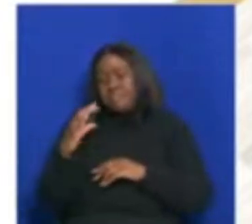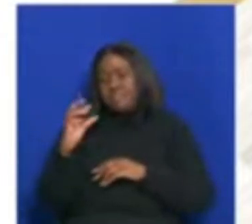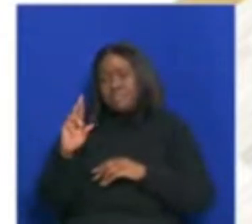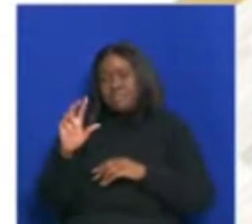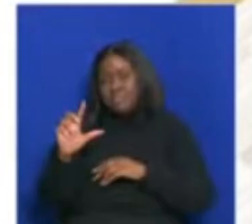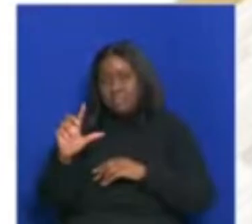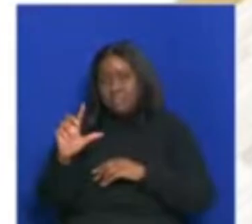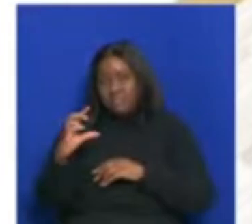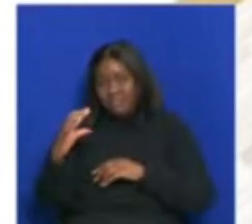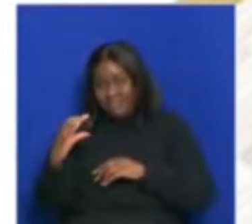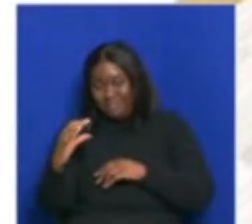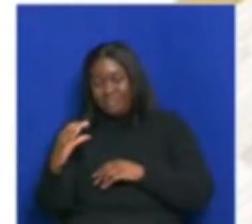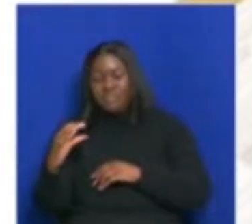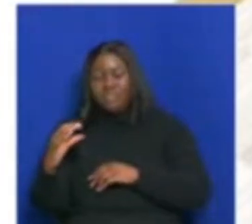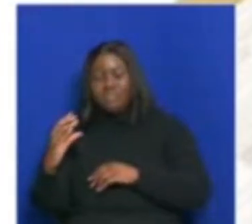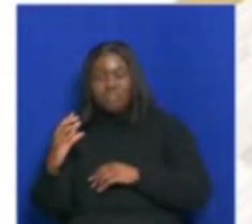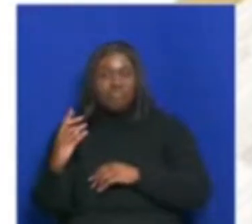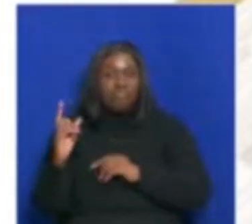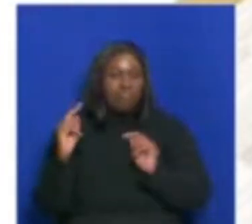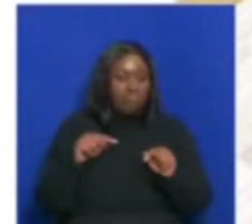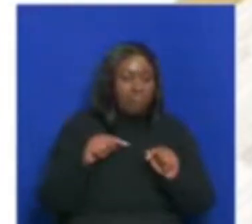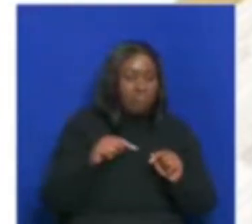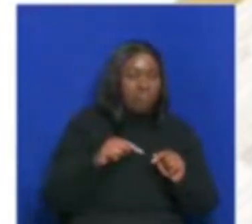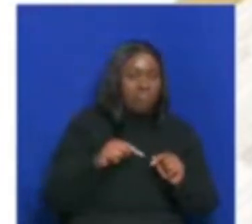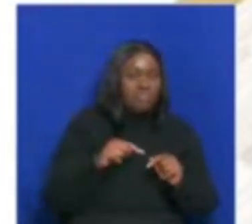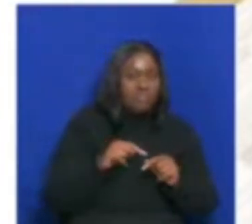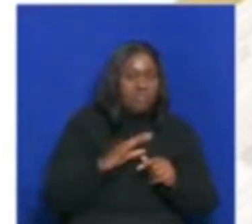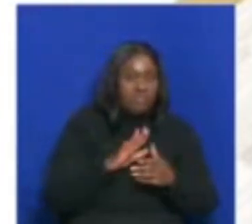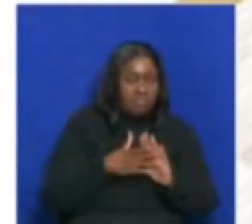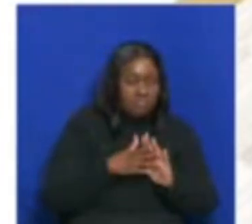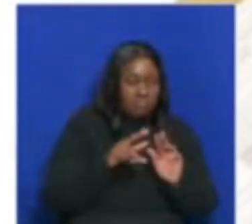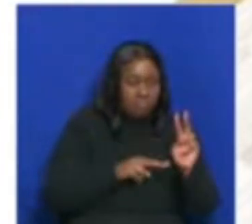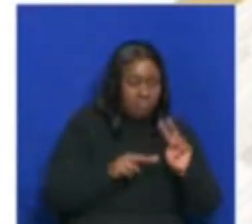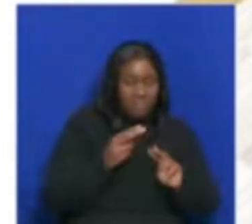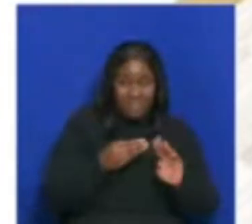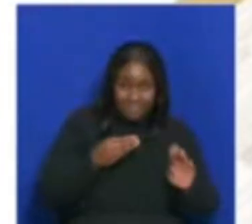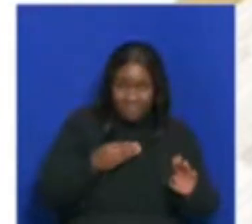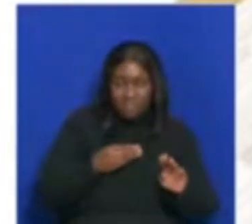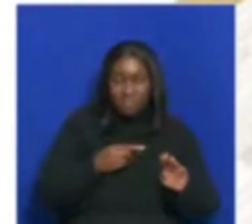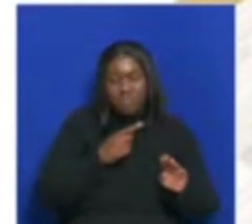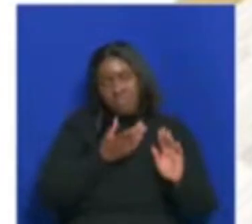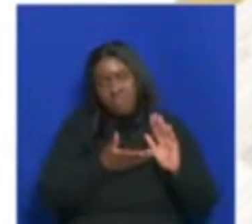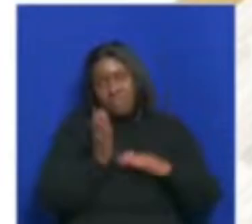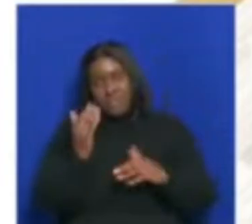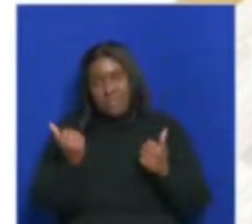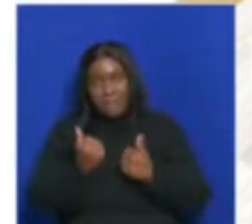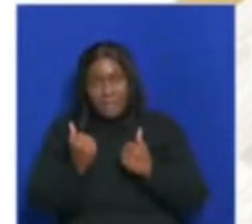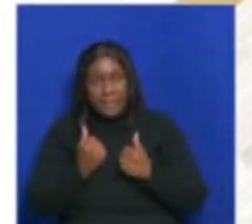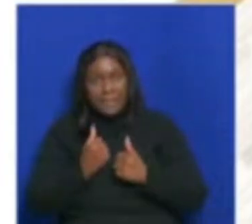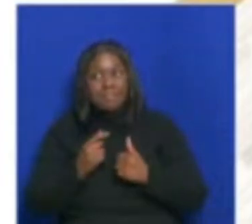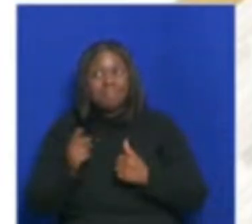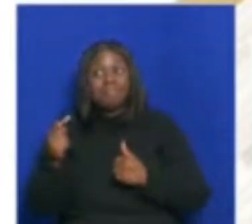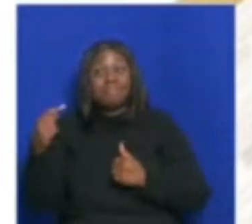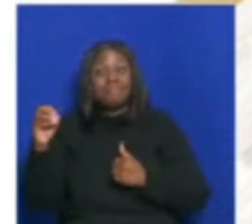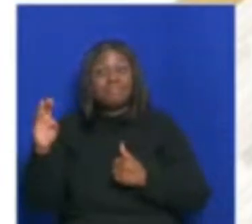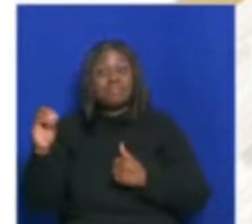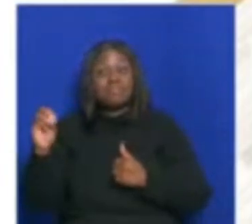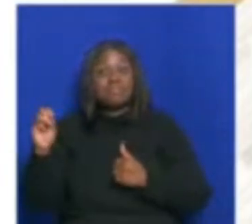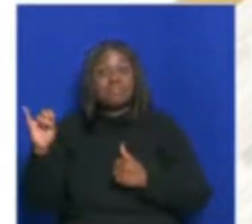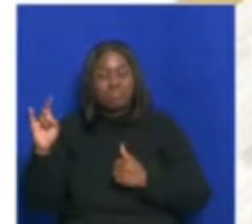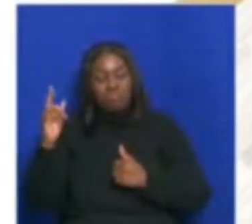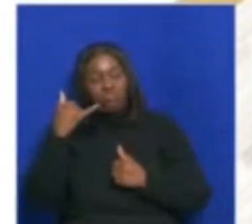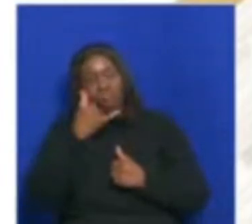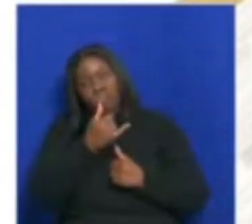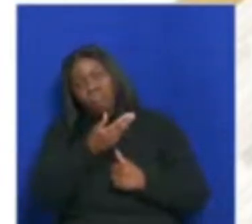all took place under the instructions received from Major General Ngobosi. During IPOD's investigation, it